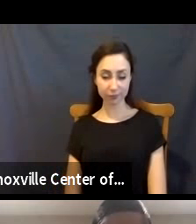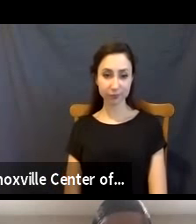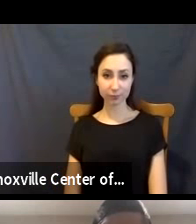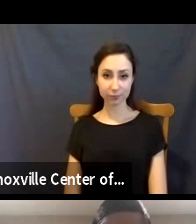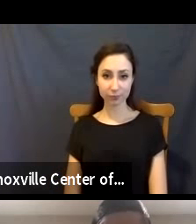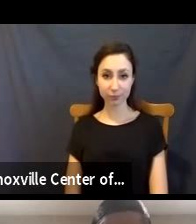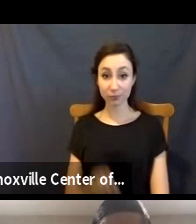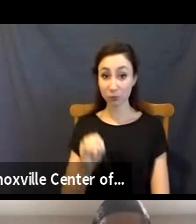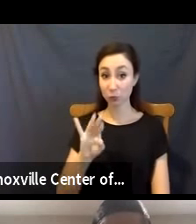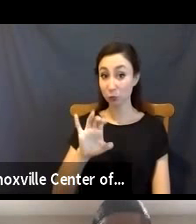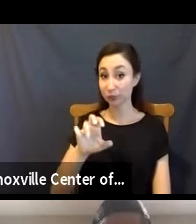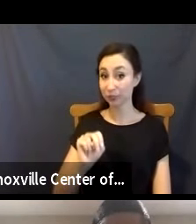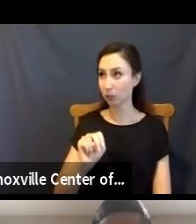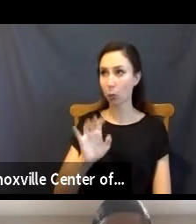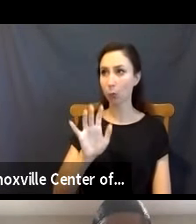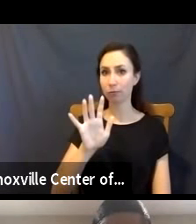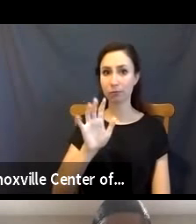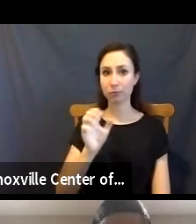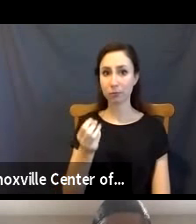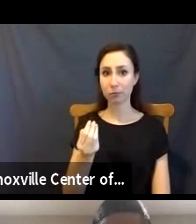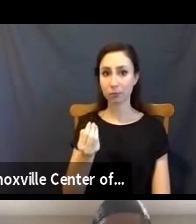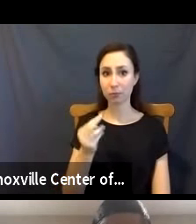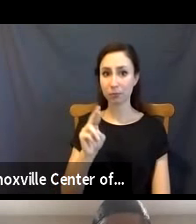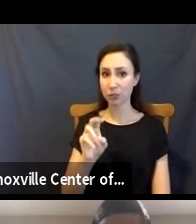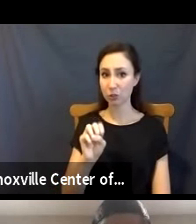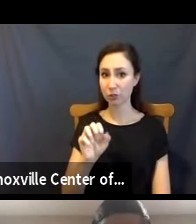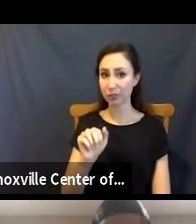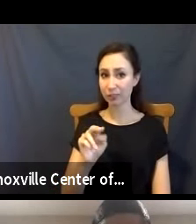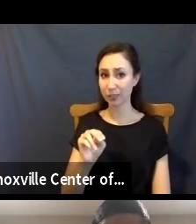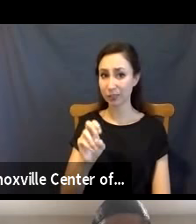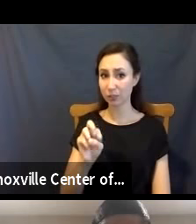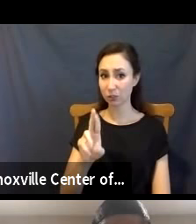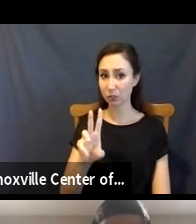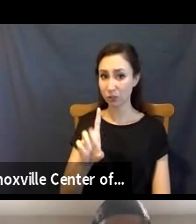Oh, is that a problem, Mr. Sanders?